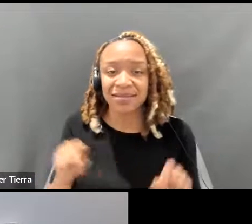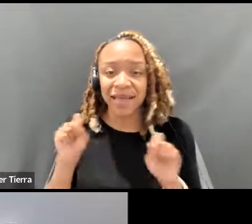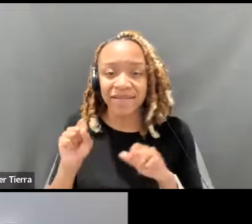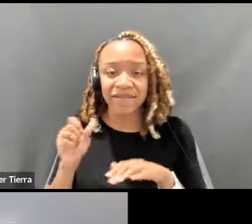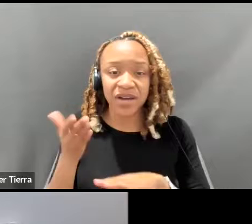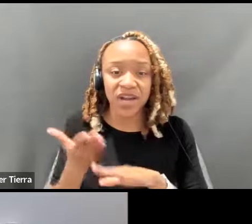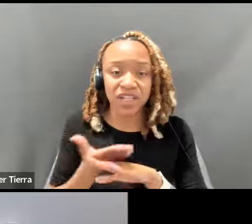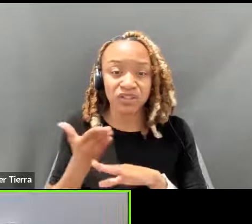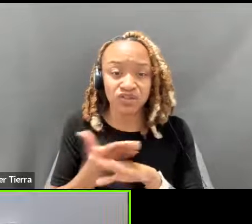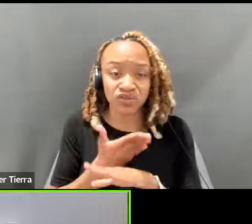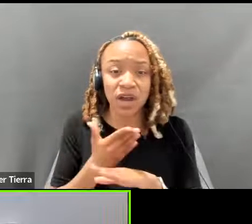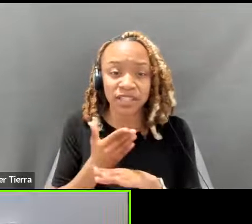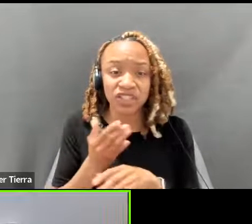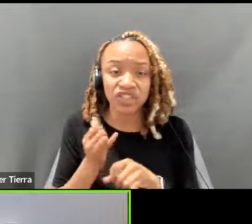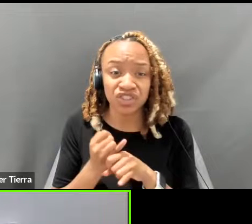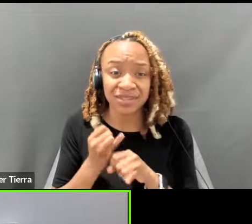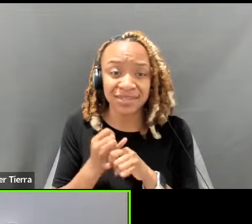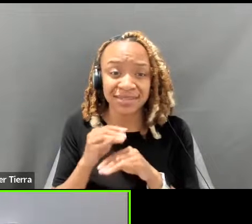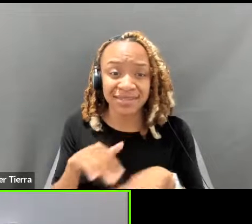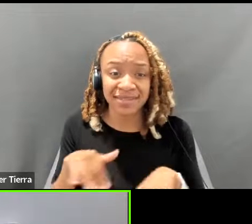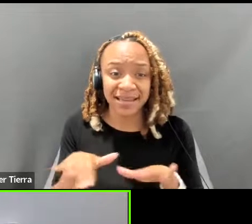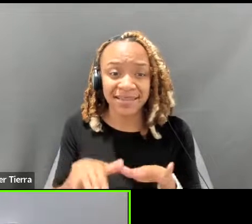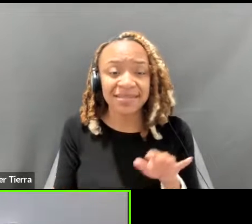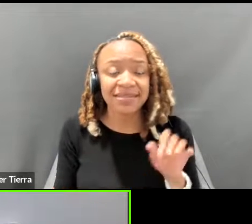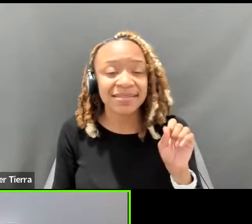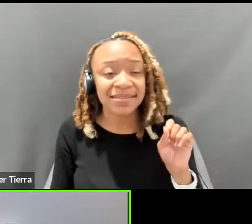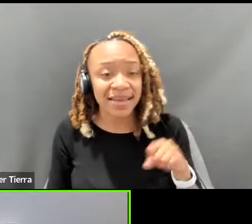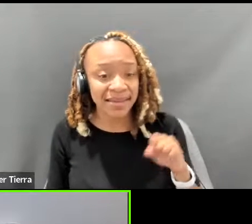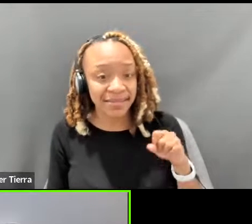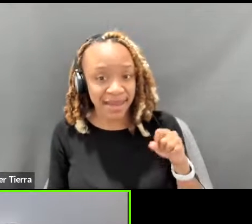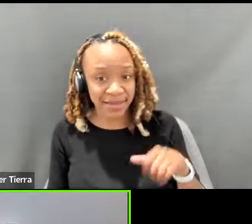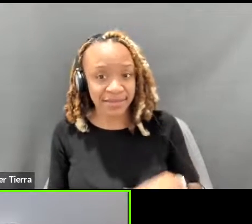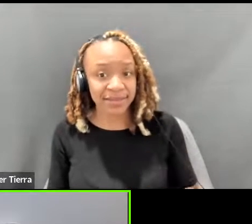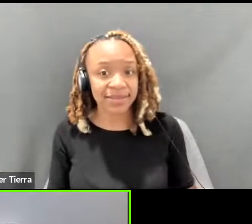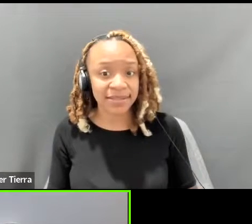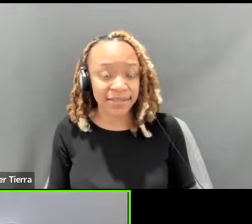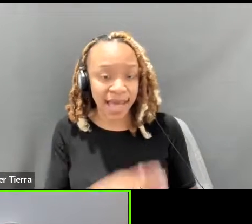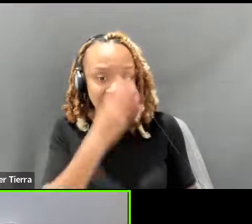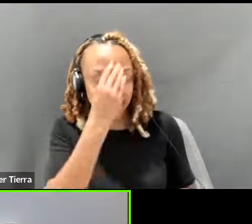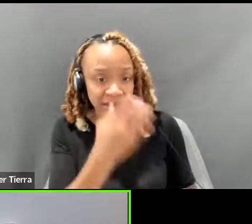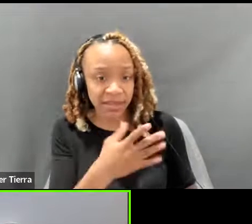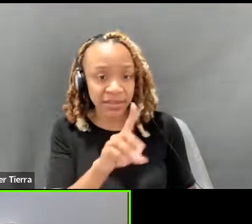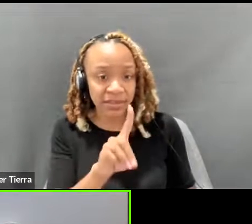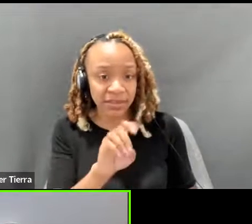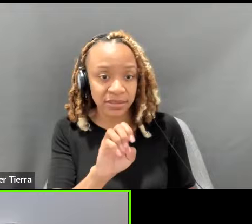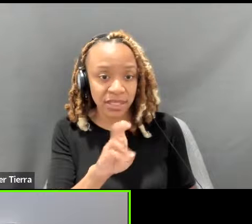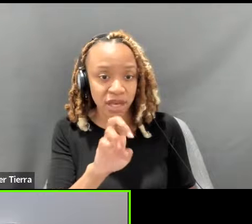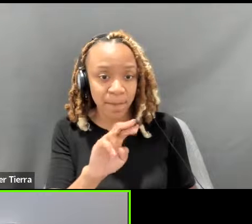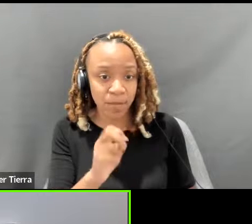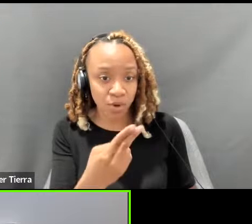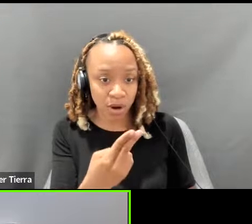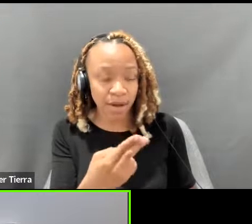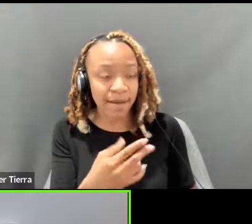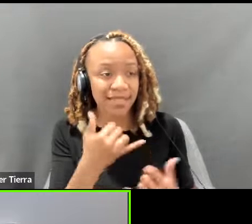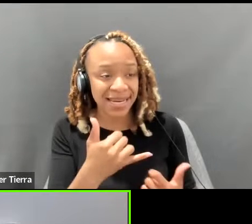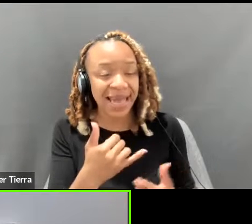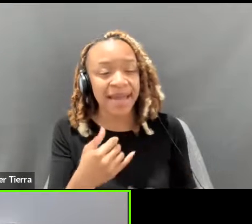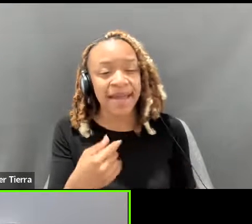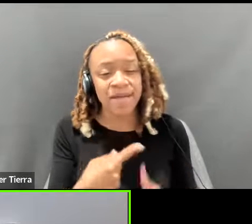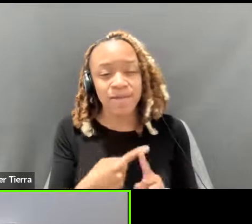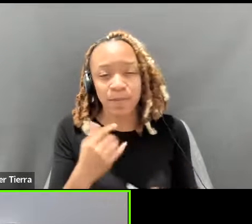noticed. Yes, I let Decra know today after the email he sent me last night.